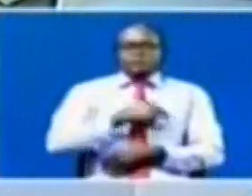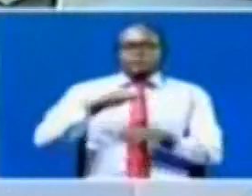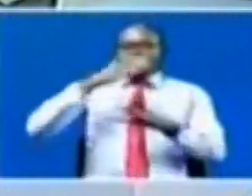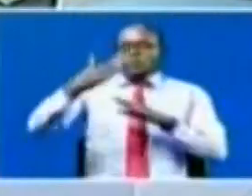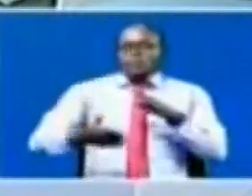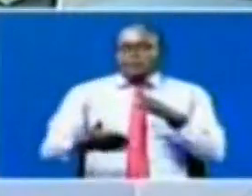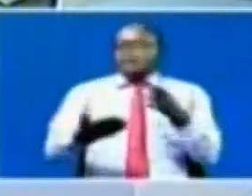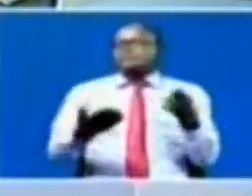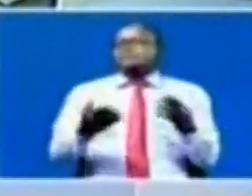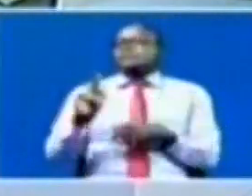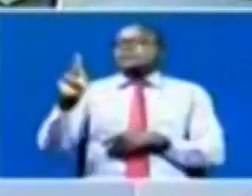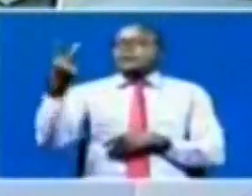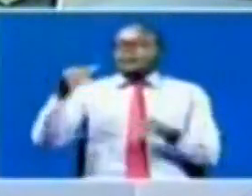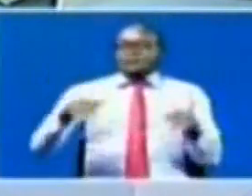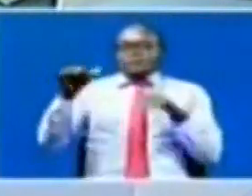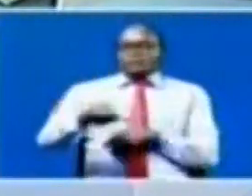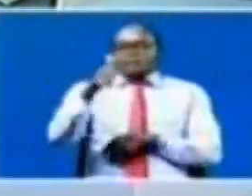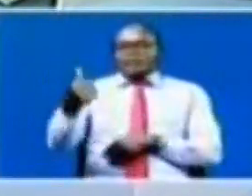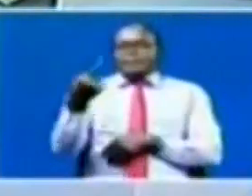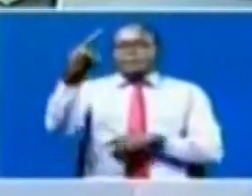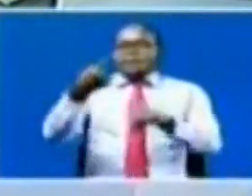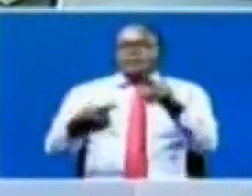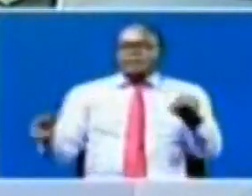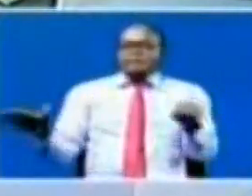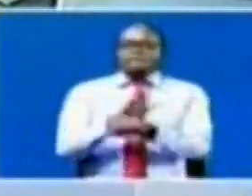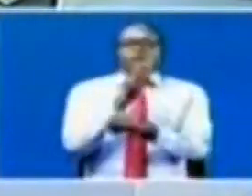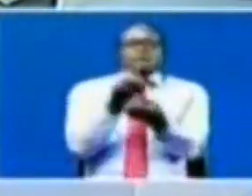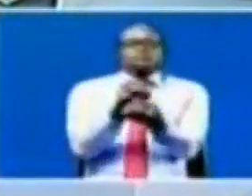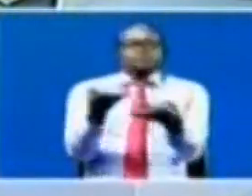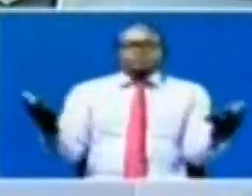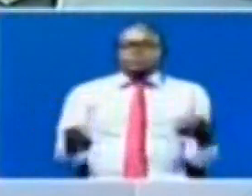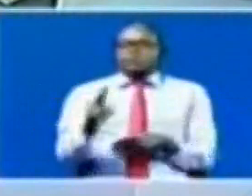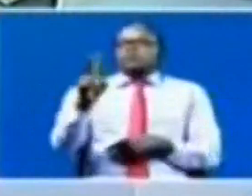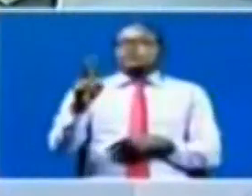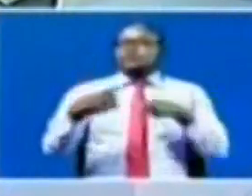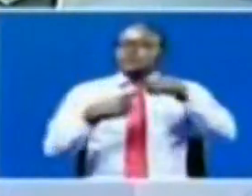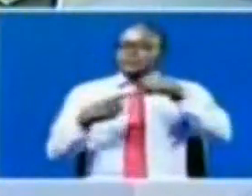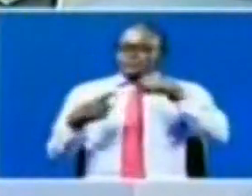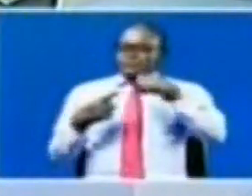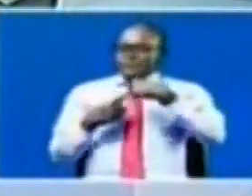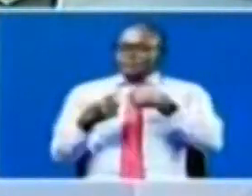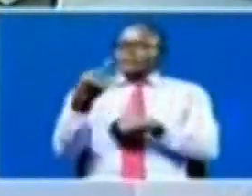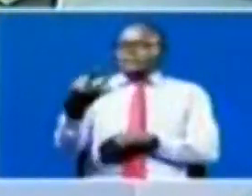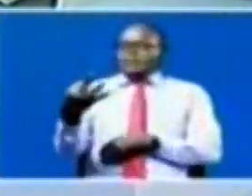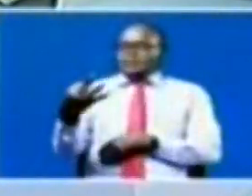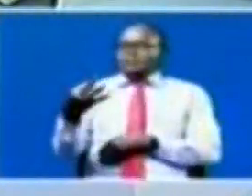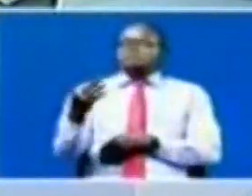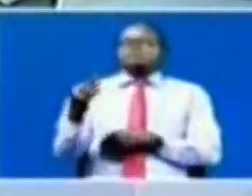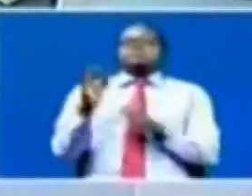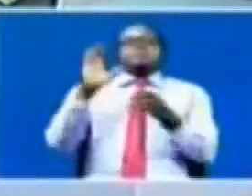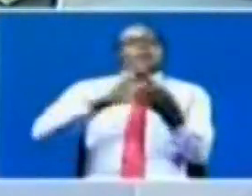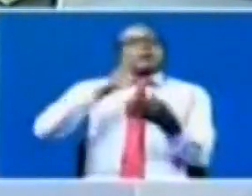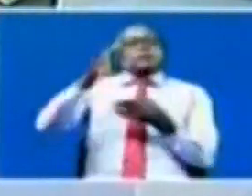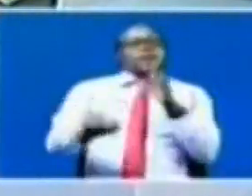Kenyans will now have to wait for another 1 year before the full rollout of the new 2663 competence-based curriculum kicks